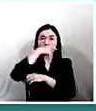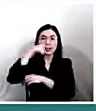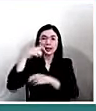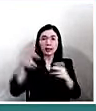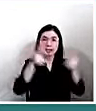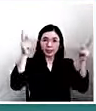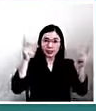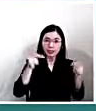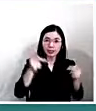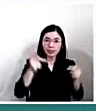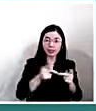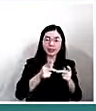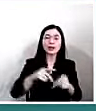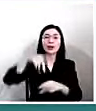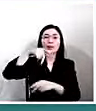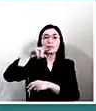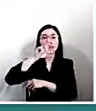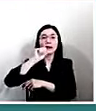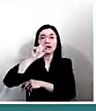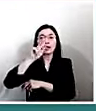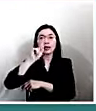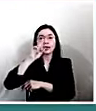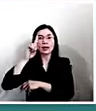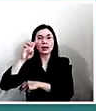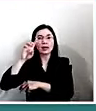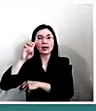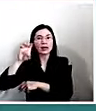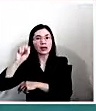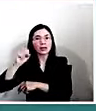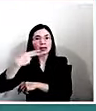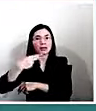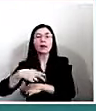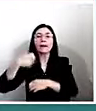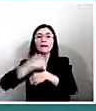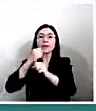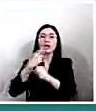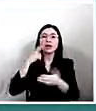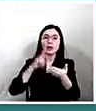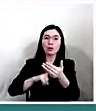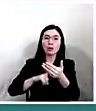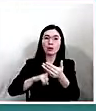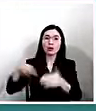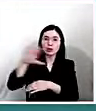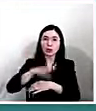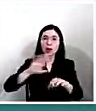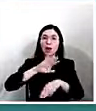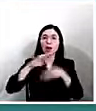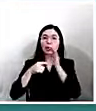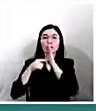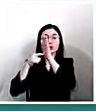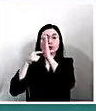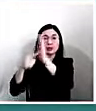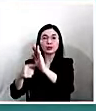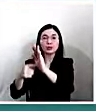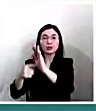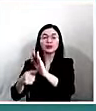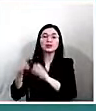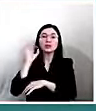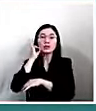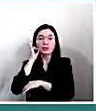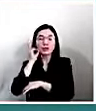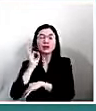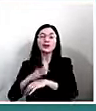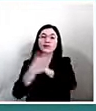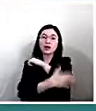Kadesh made a report to them all and showed the fruit of the country to the whole